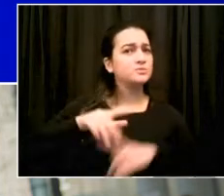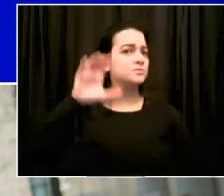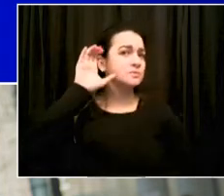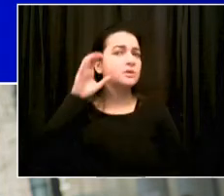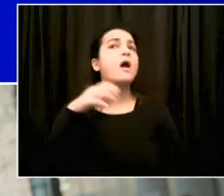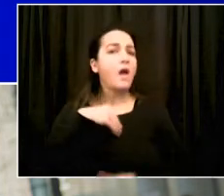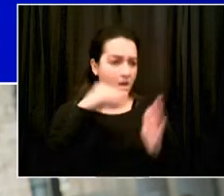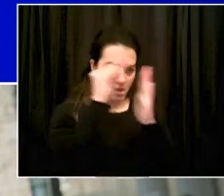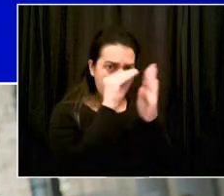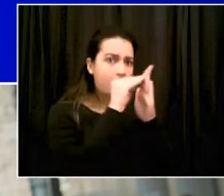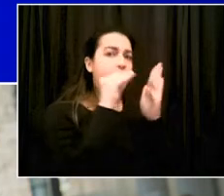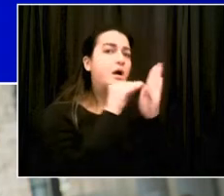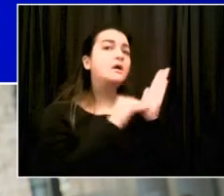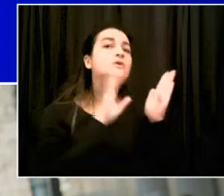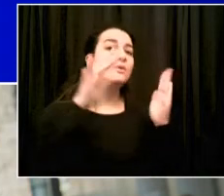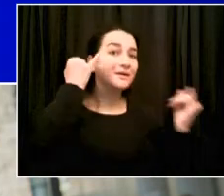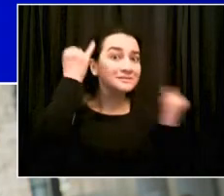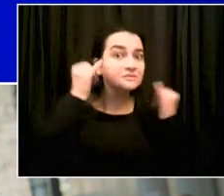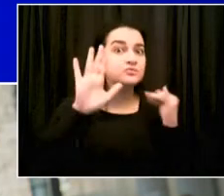nyc.gov/EJstudy.